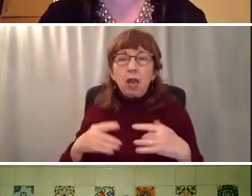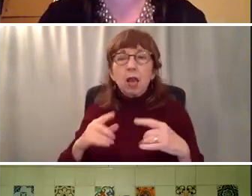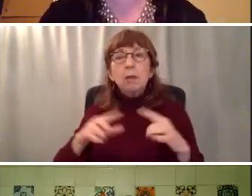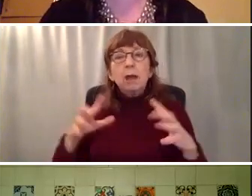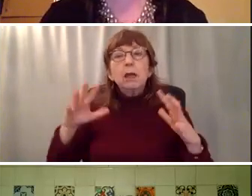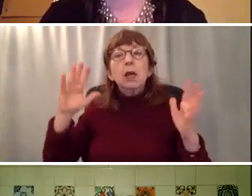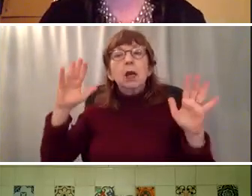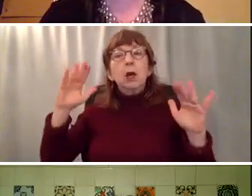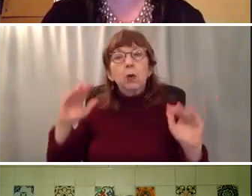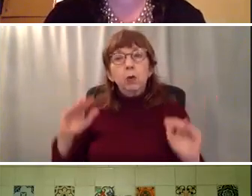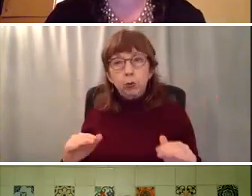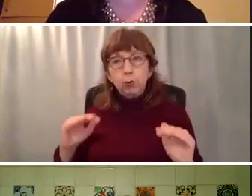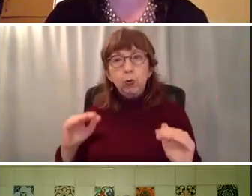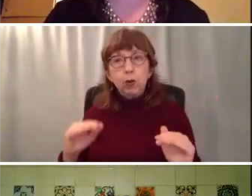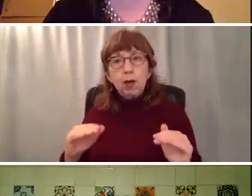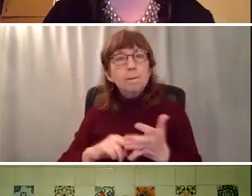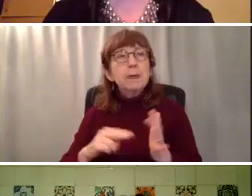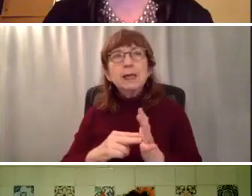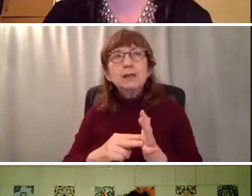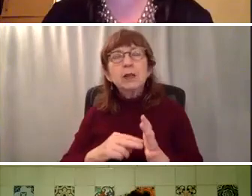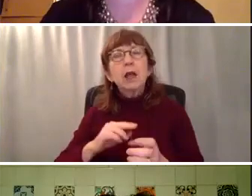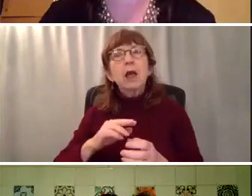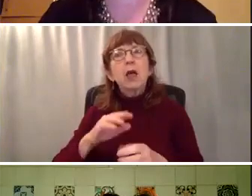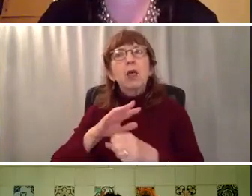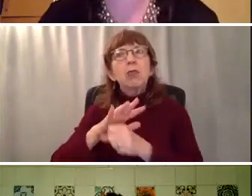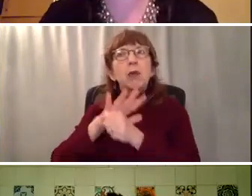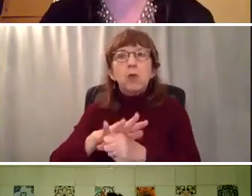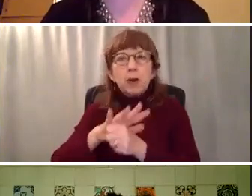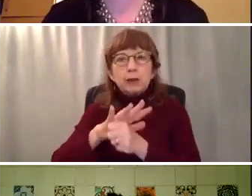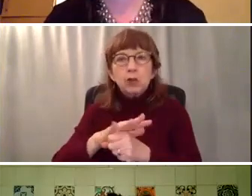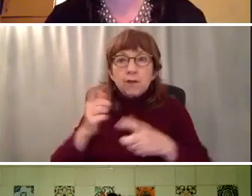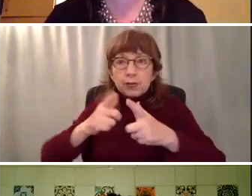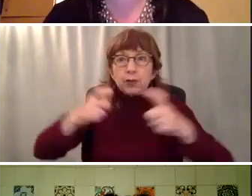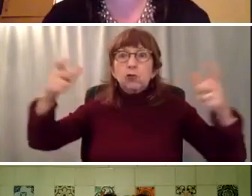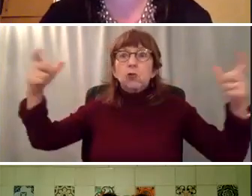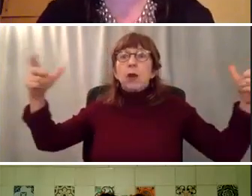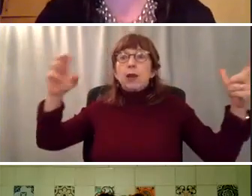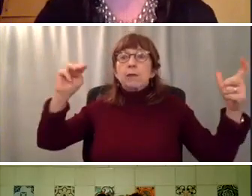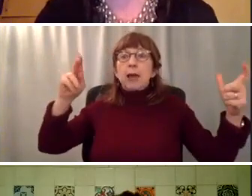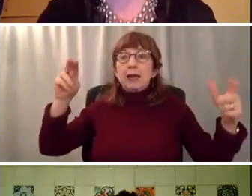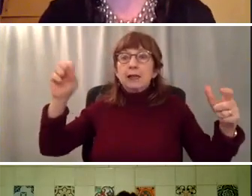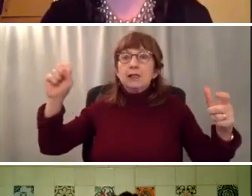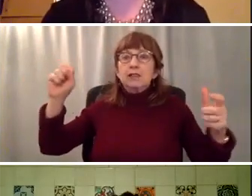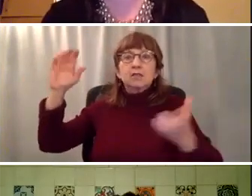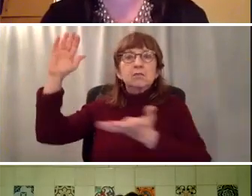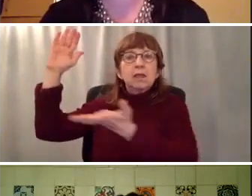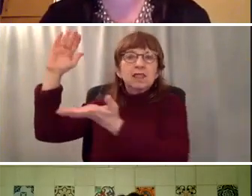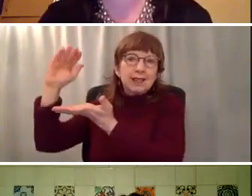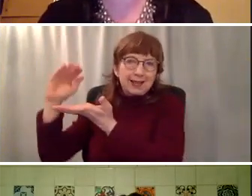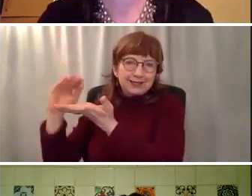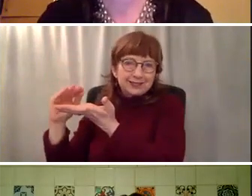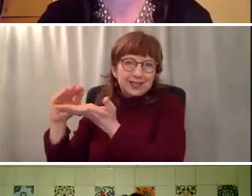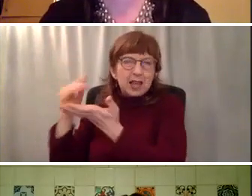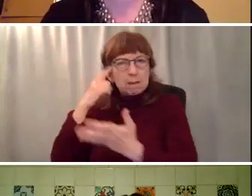the pressure a little bit on the great madness that is ever present in my life.